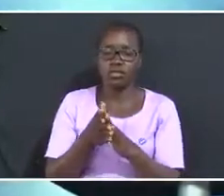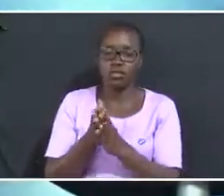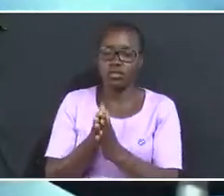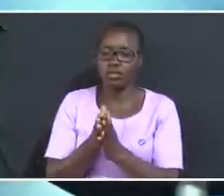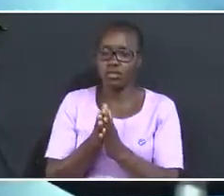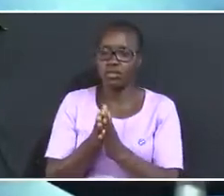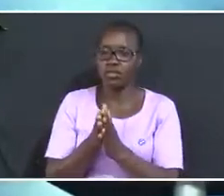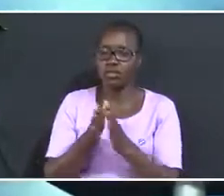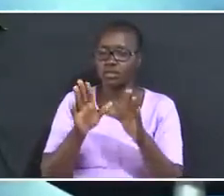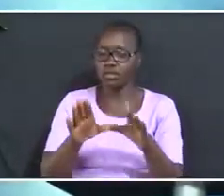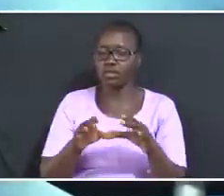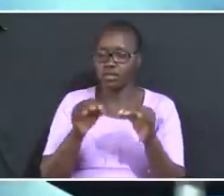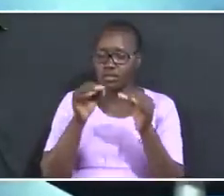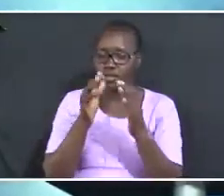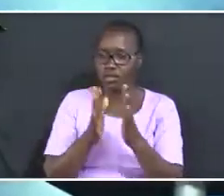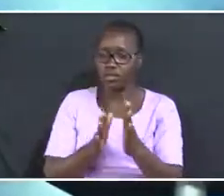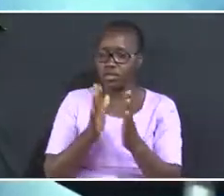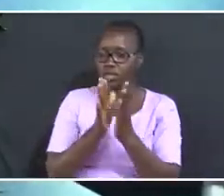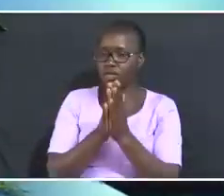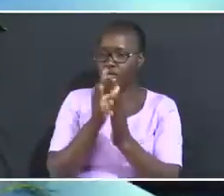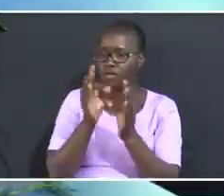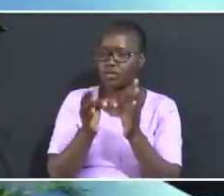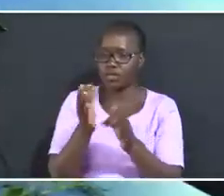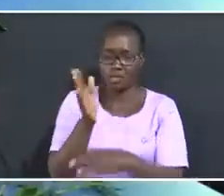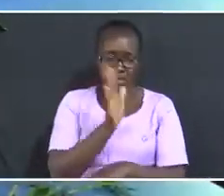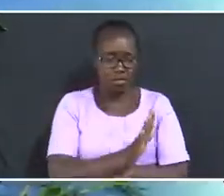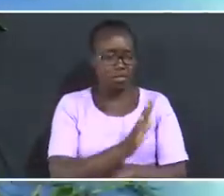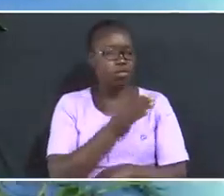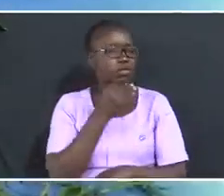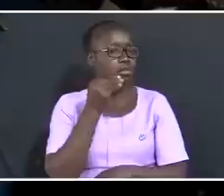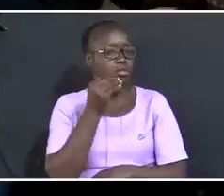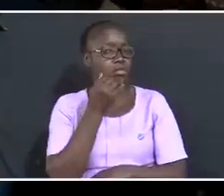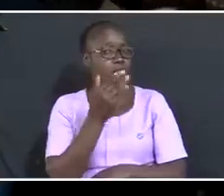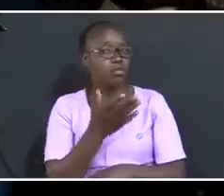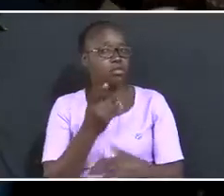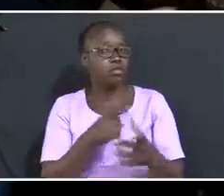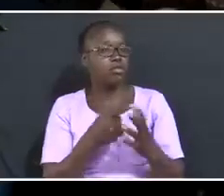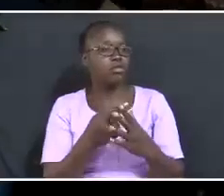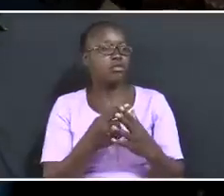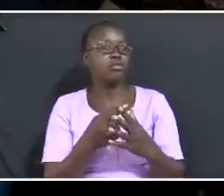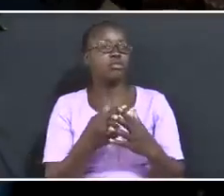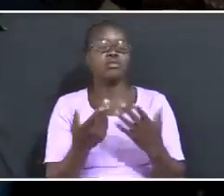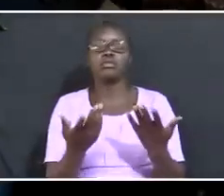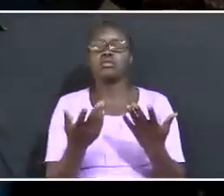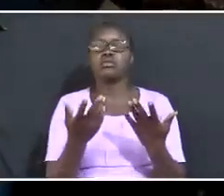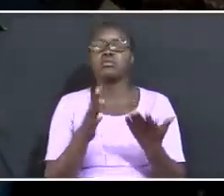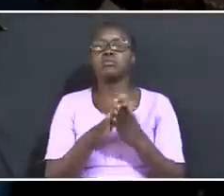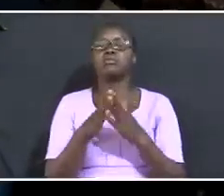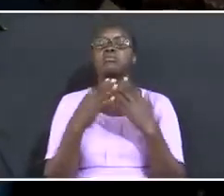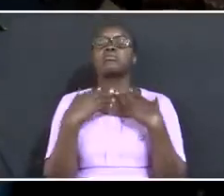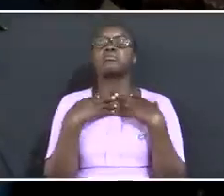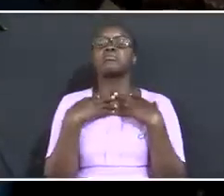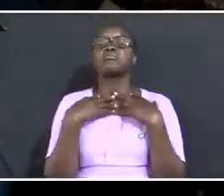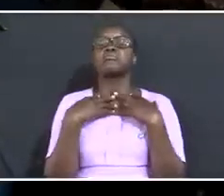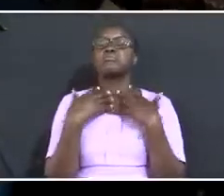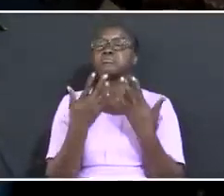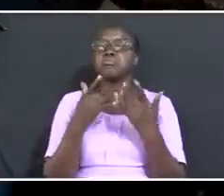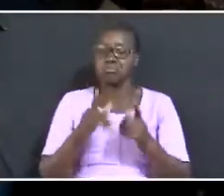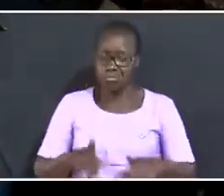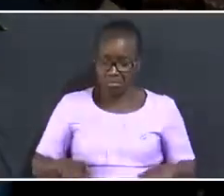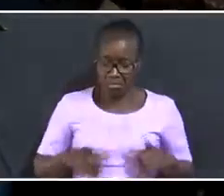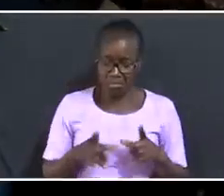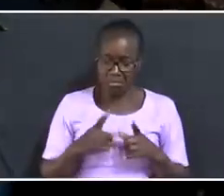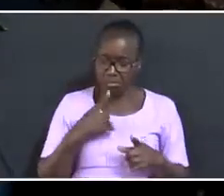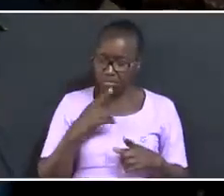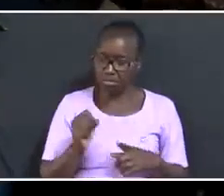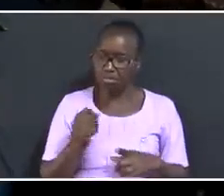destructive. And if he had not returned home, it would have taken his life. It would have killed his life. So